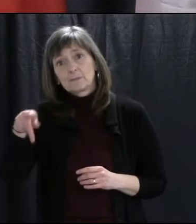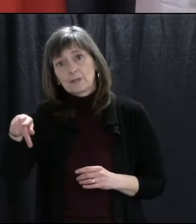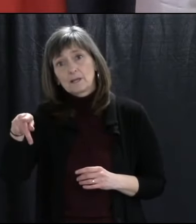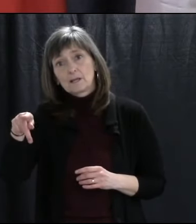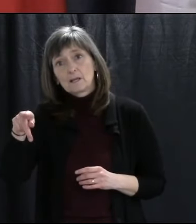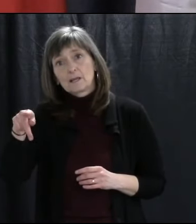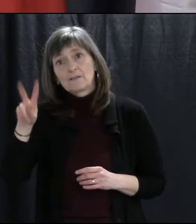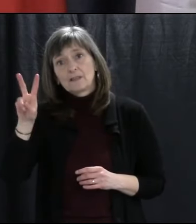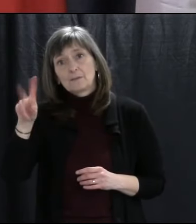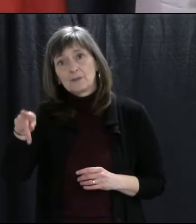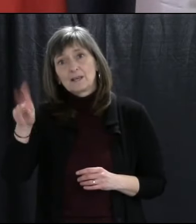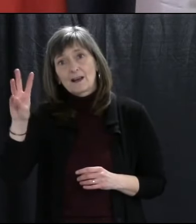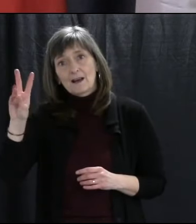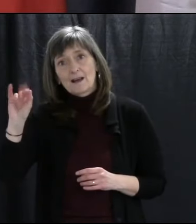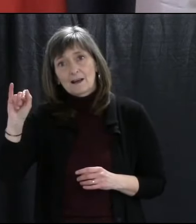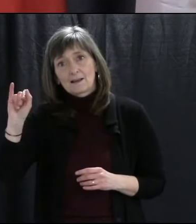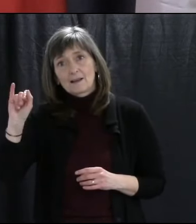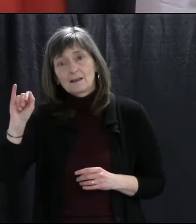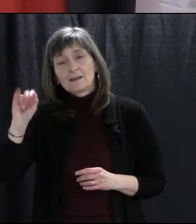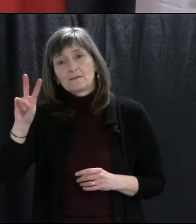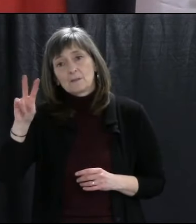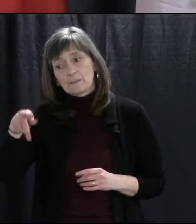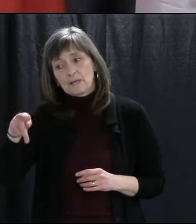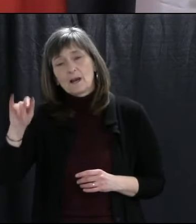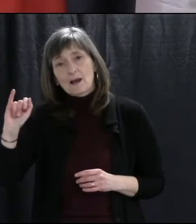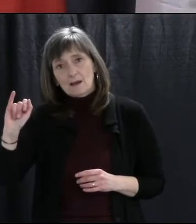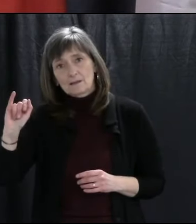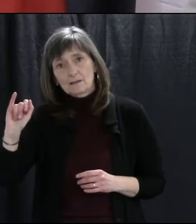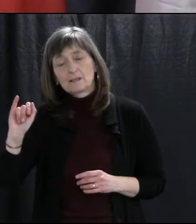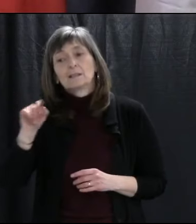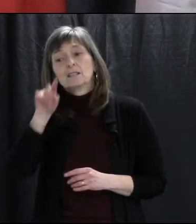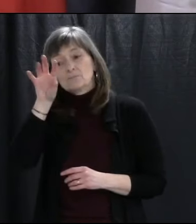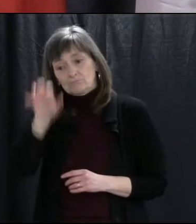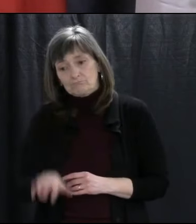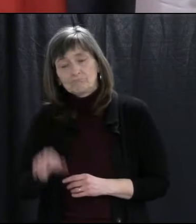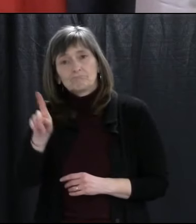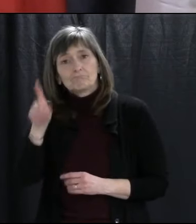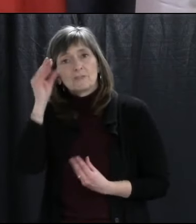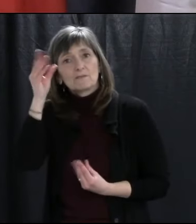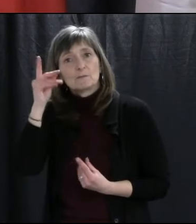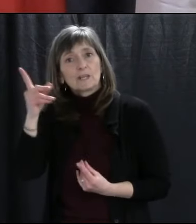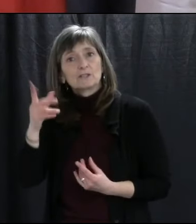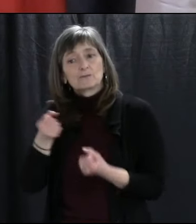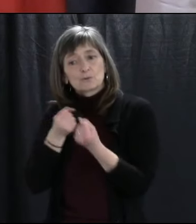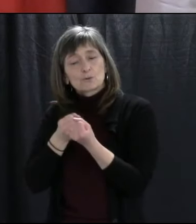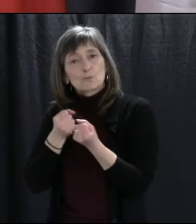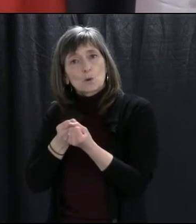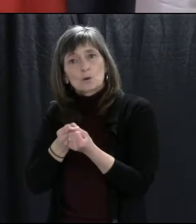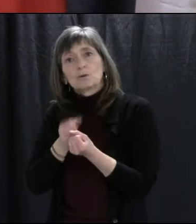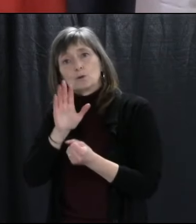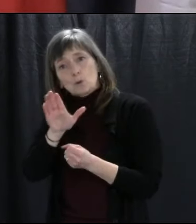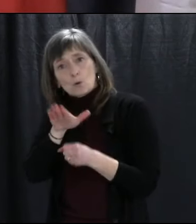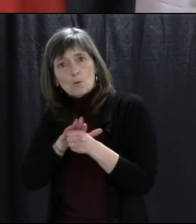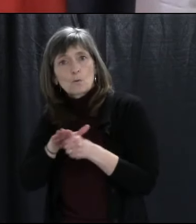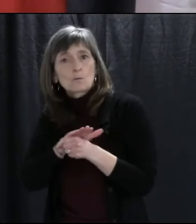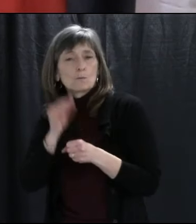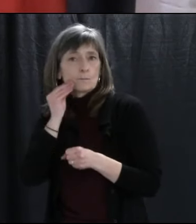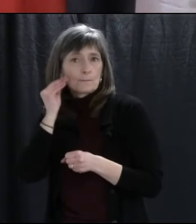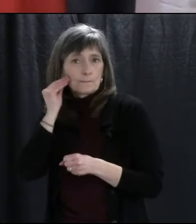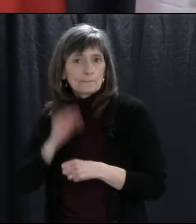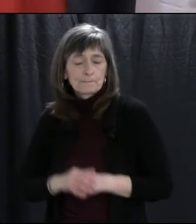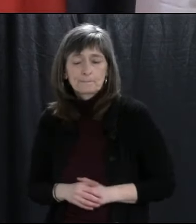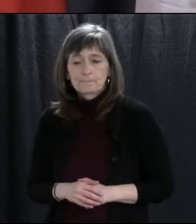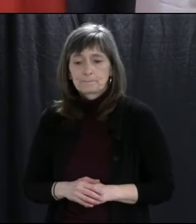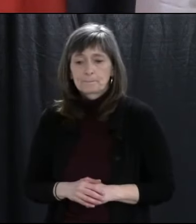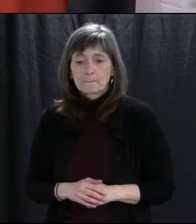gov.ca/VPI. There you can find information of the services that are available in your communities and within your region. And as always, if